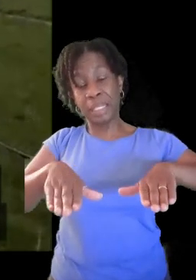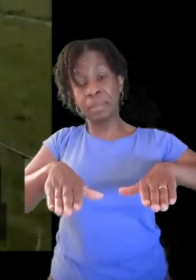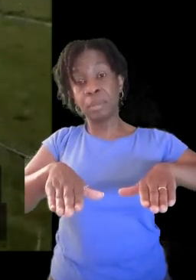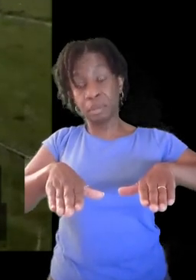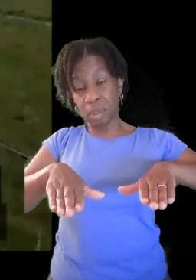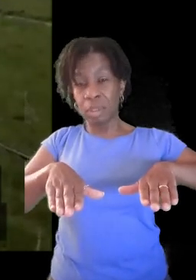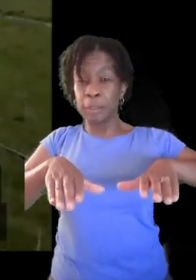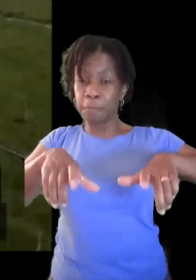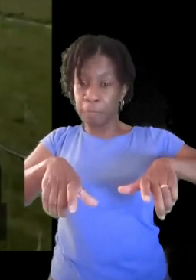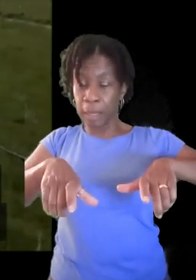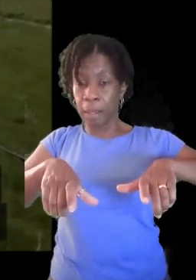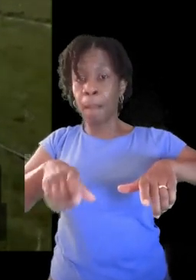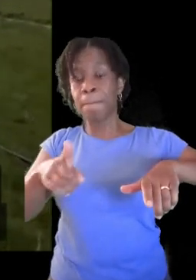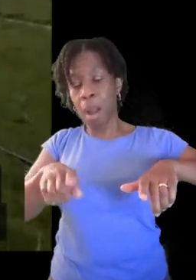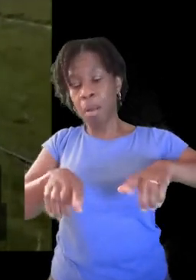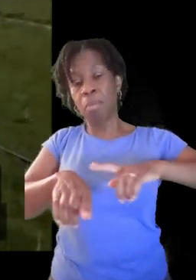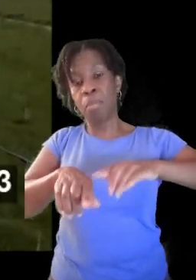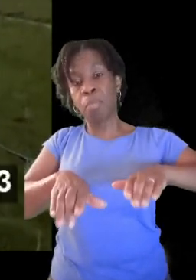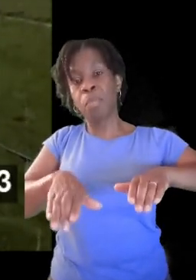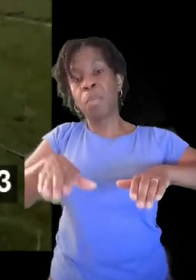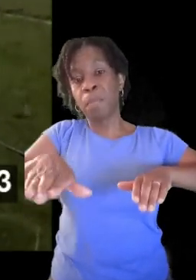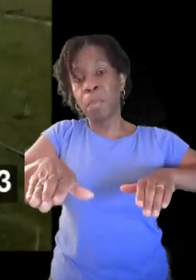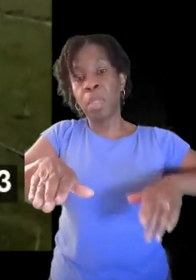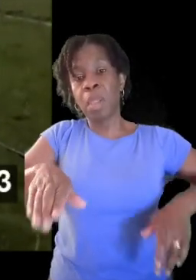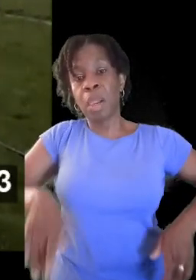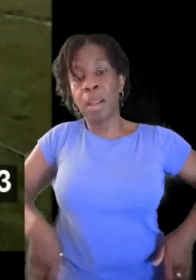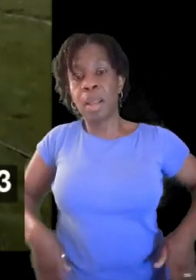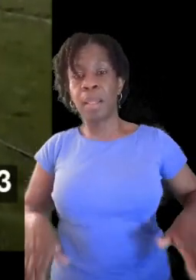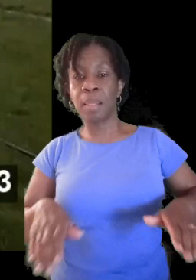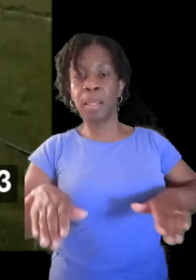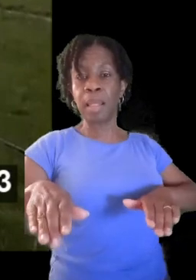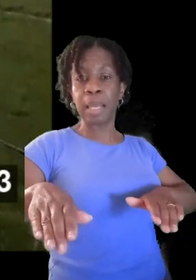foot can move in order to open up your hips.